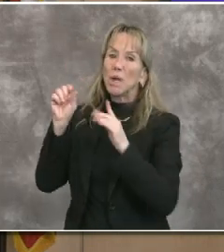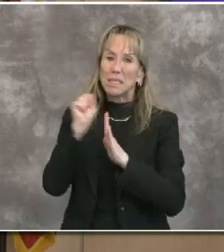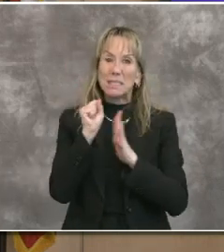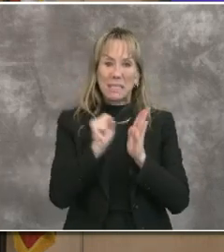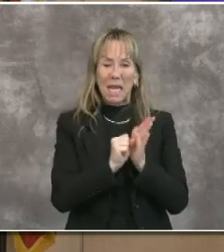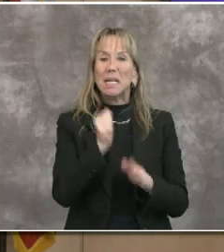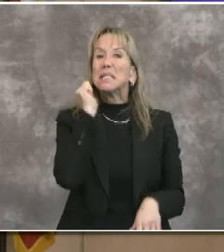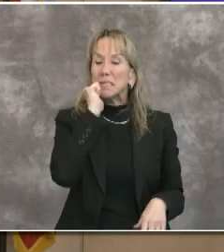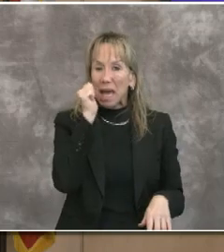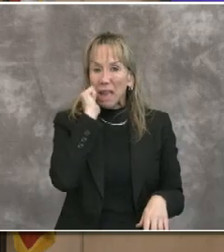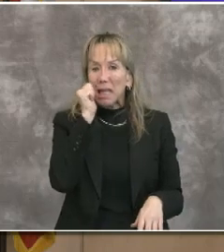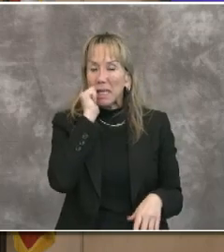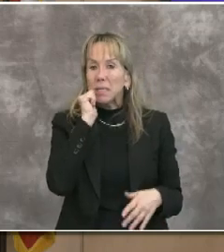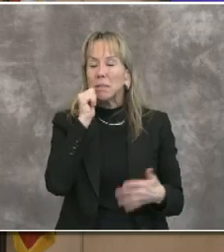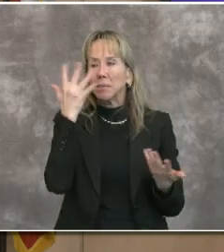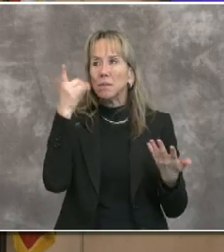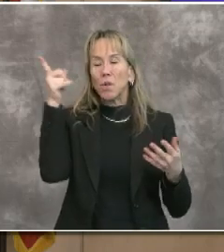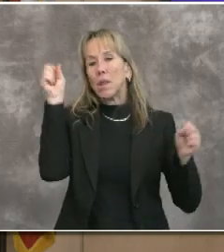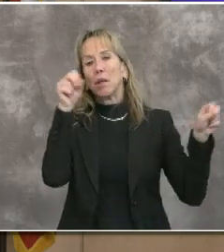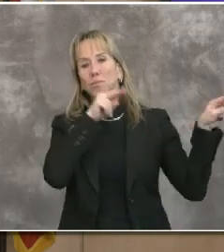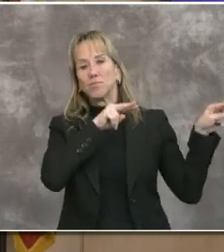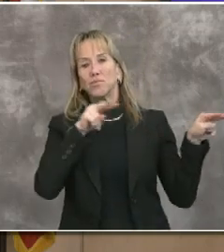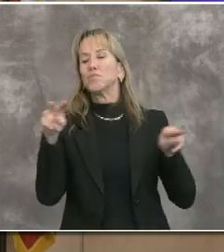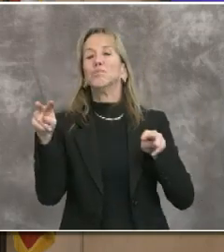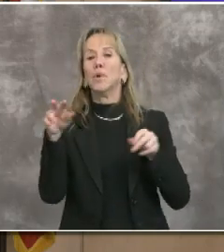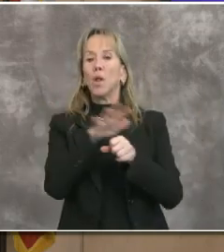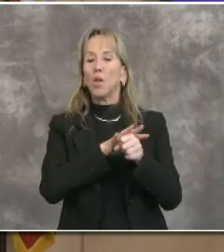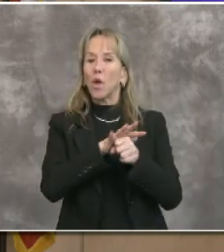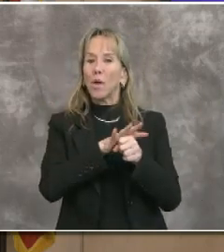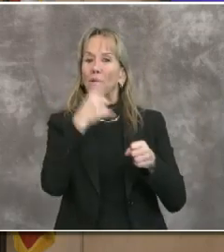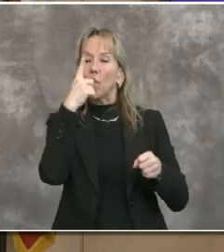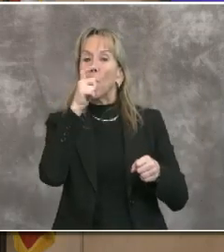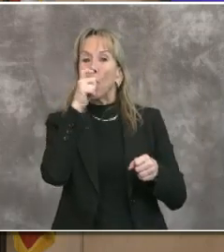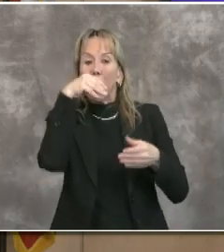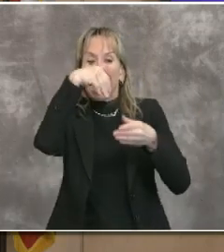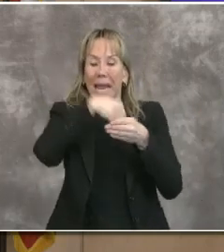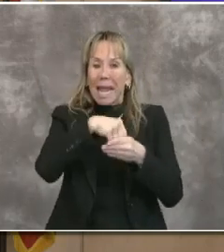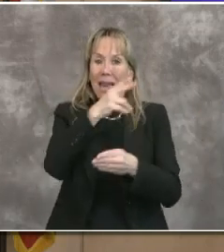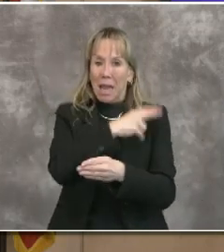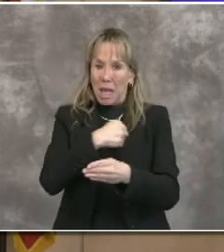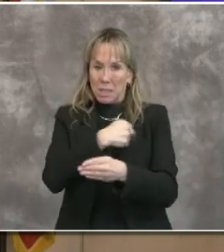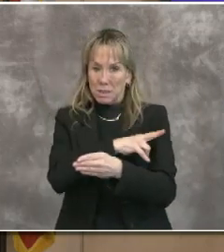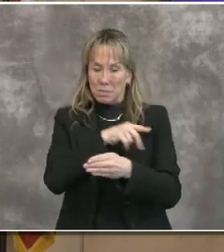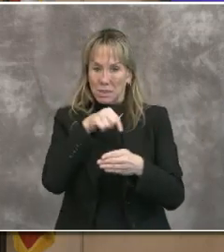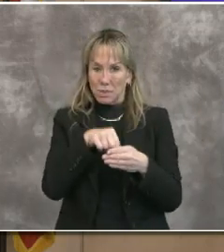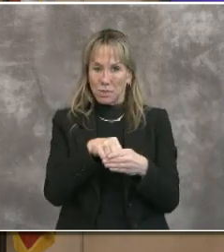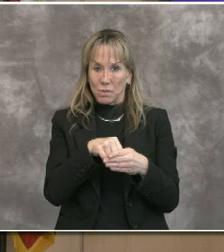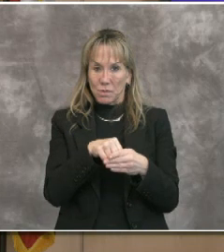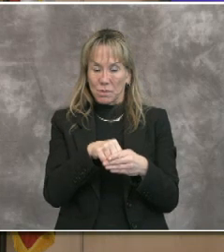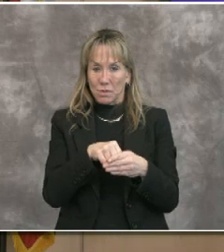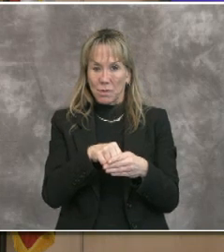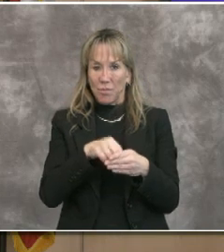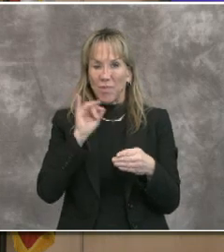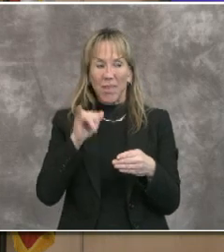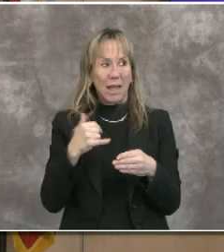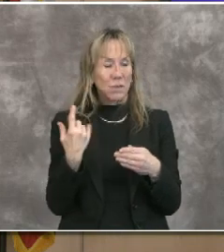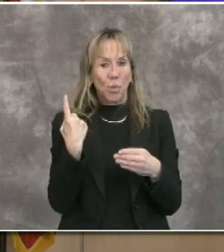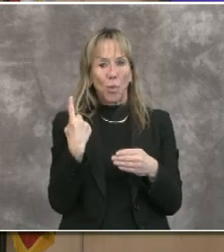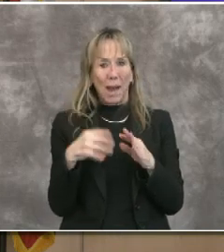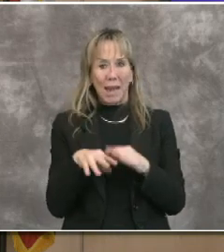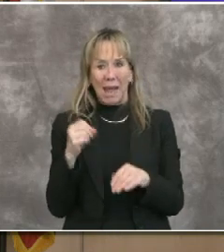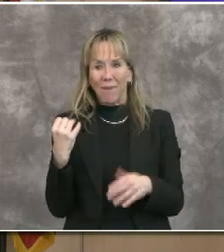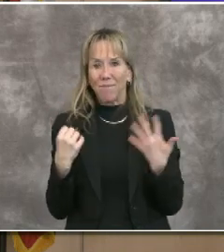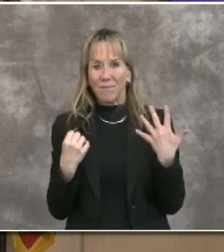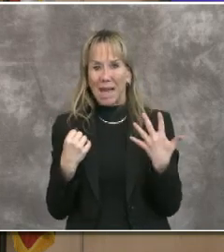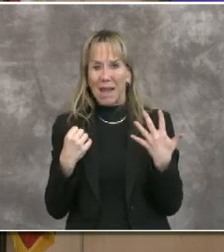do know what the trends are locally for hospitalized patients, but that's only 1 out of 5 of the patients